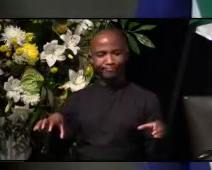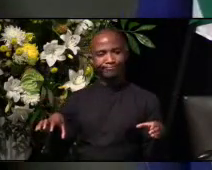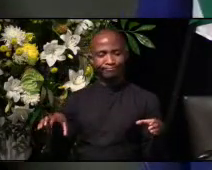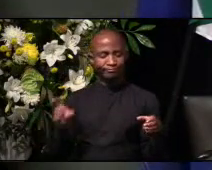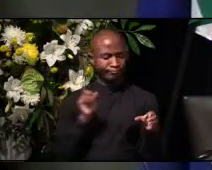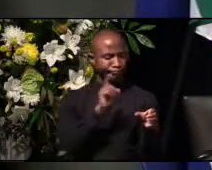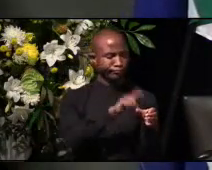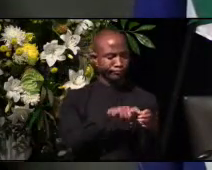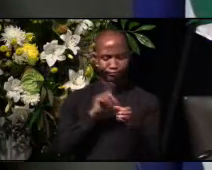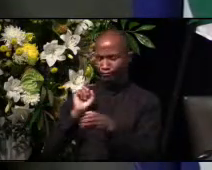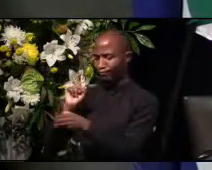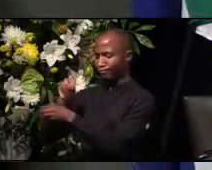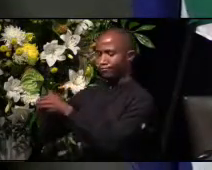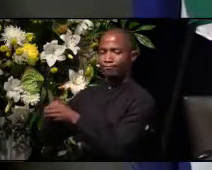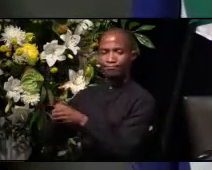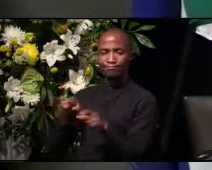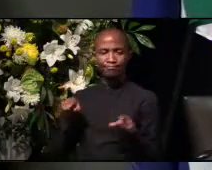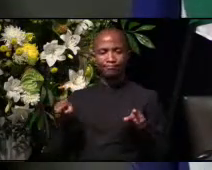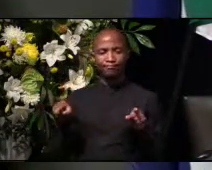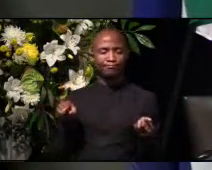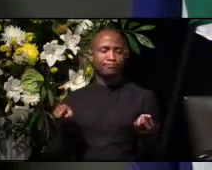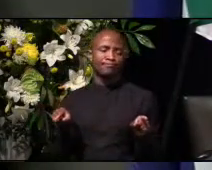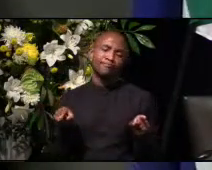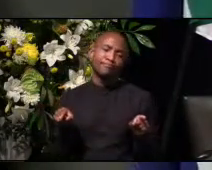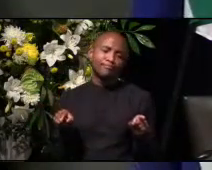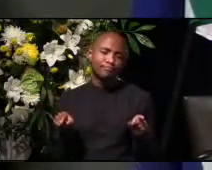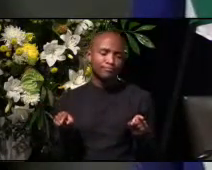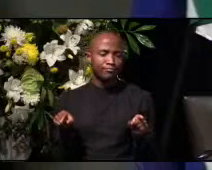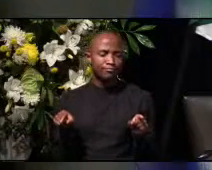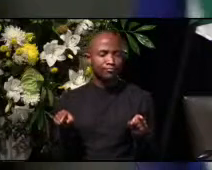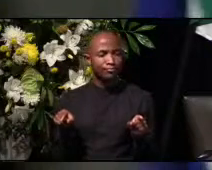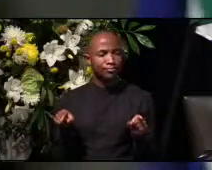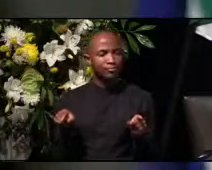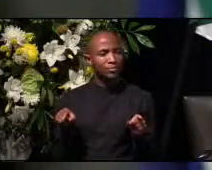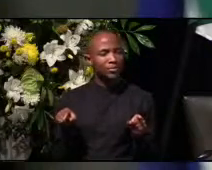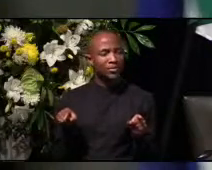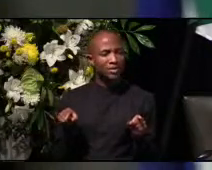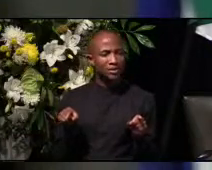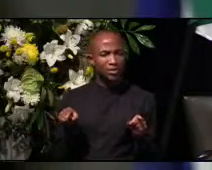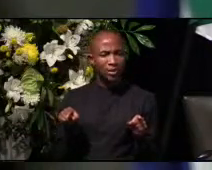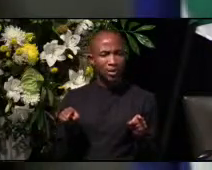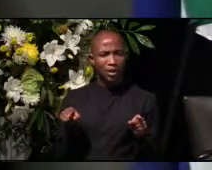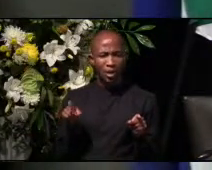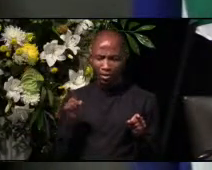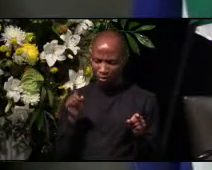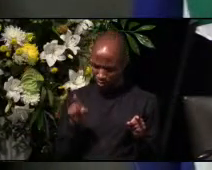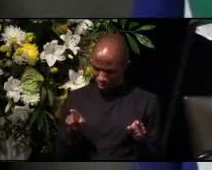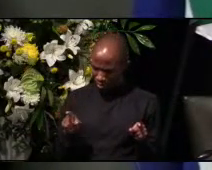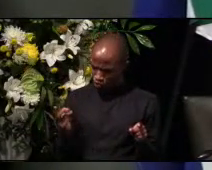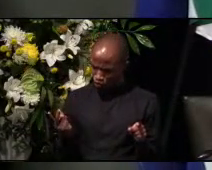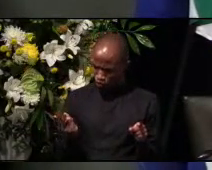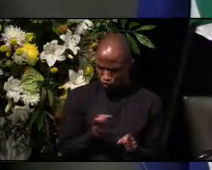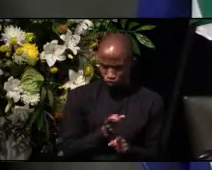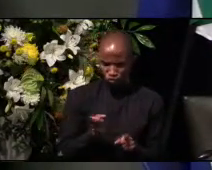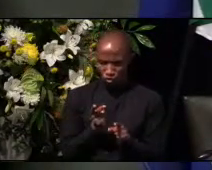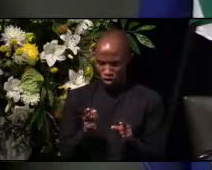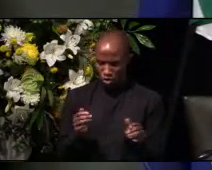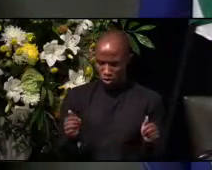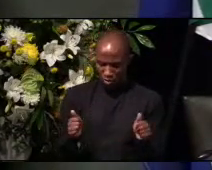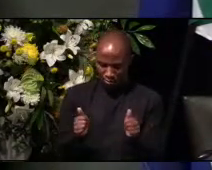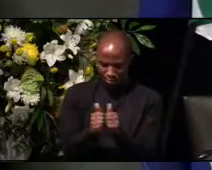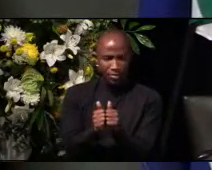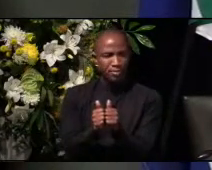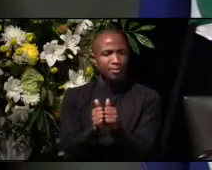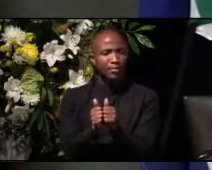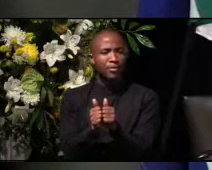effectively I would argue actually you personified them that coming together of the two organizations the